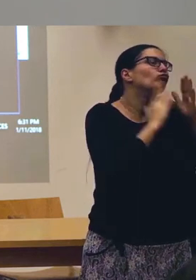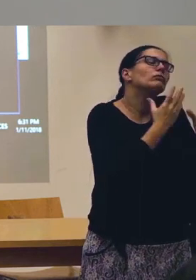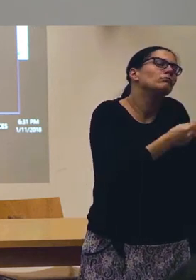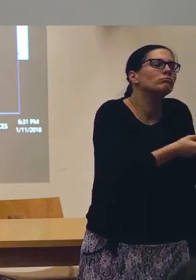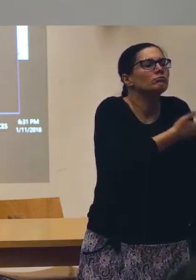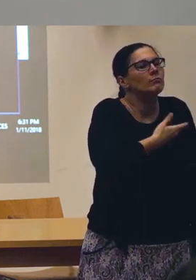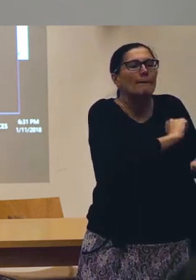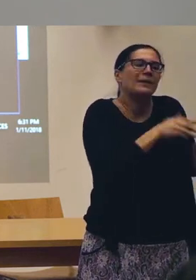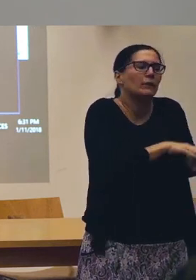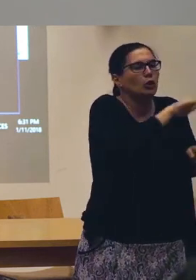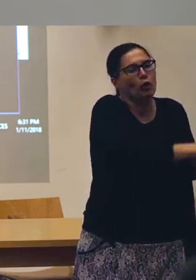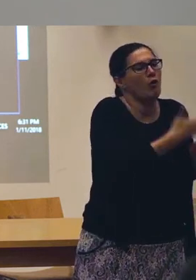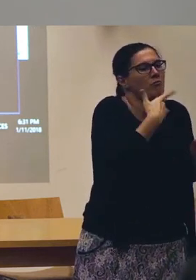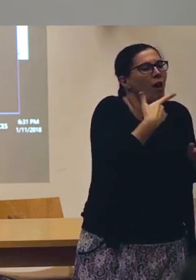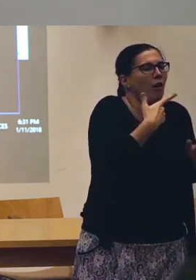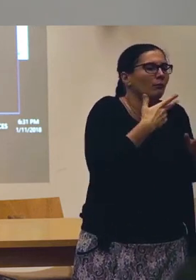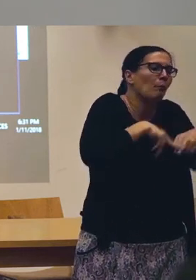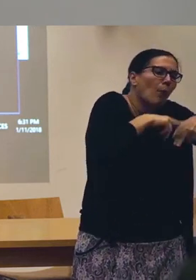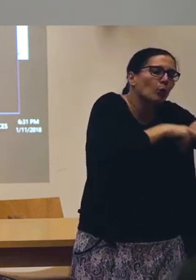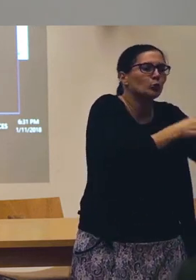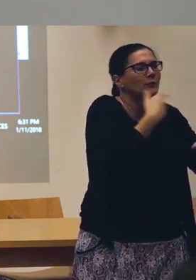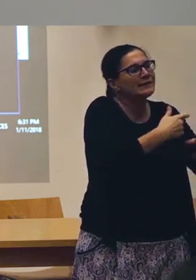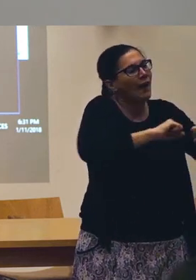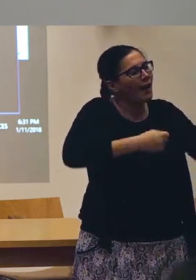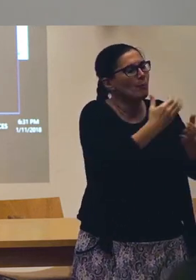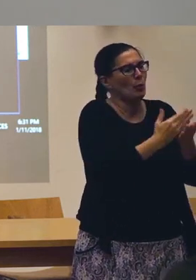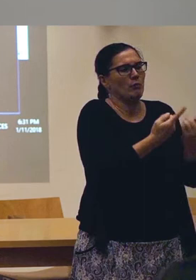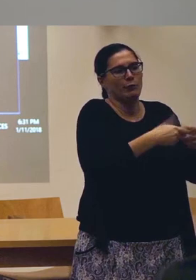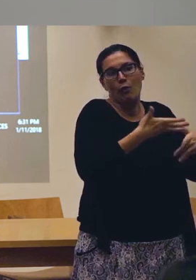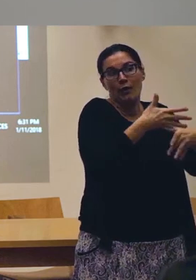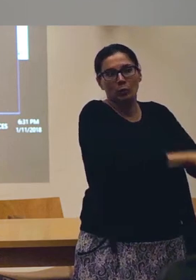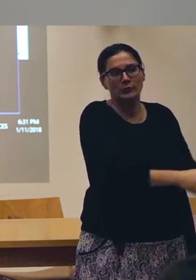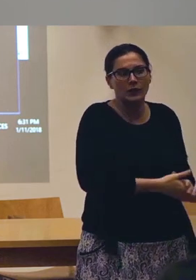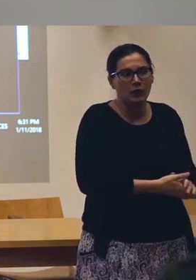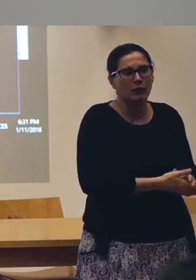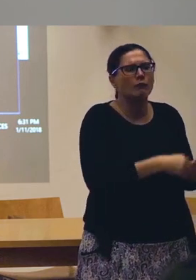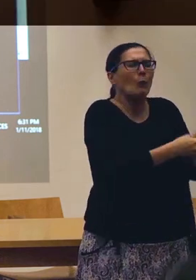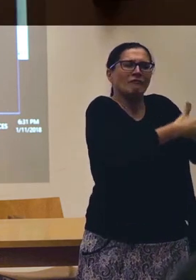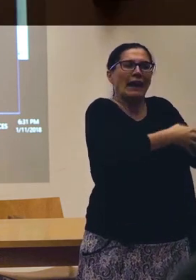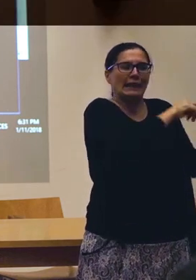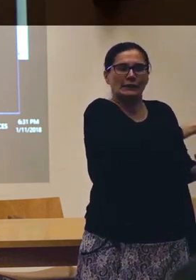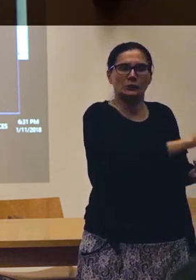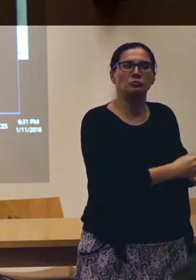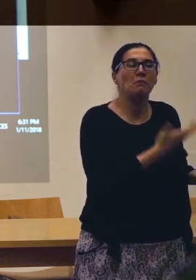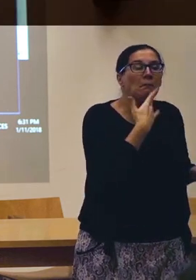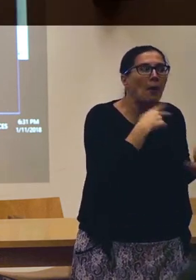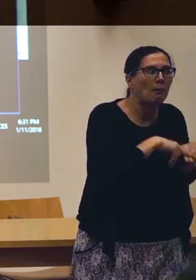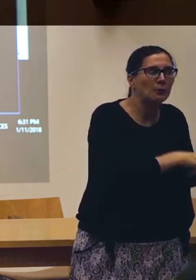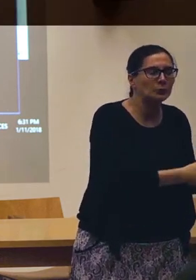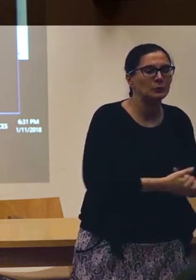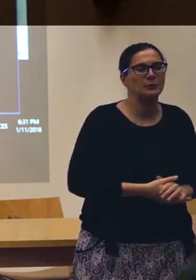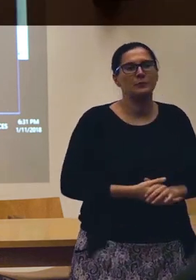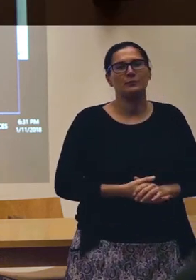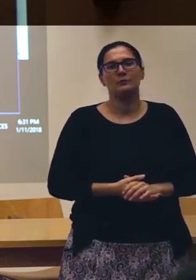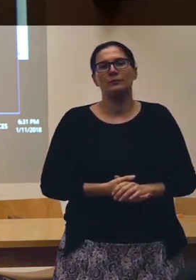the first steps to design the inclusion program in so big institution as Garage? It was a